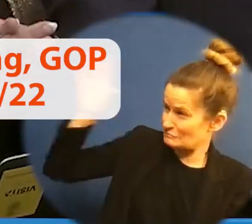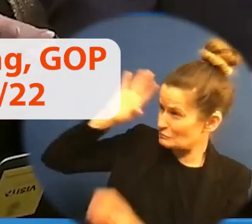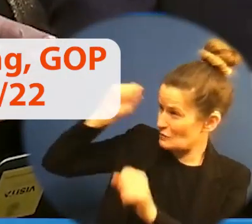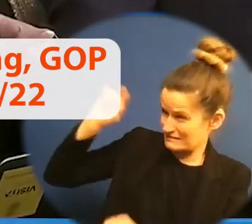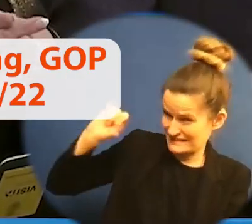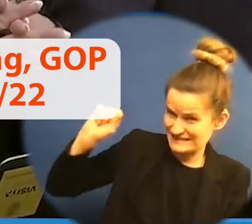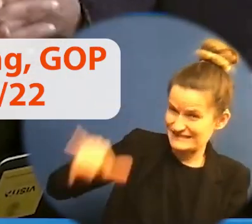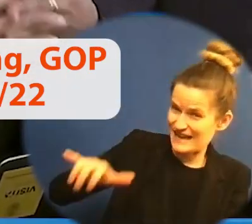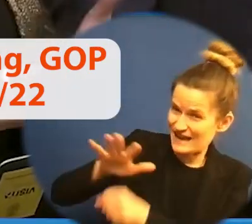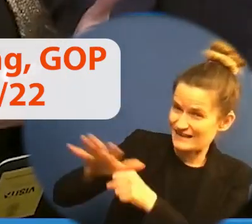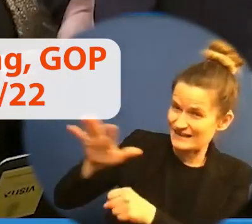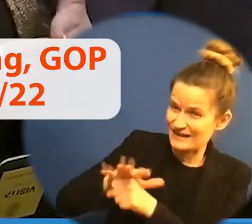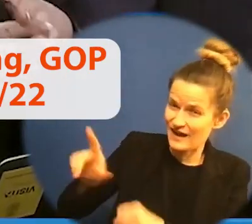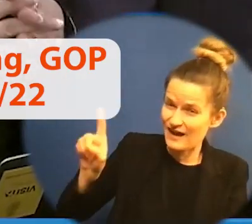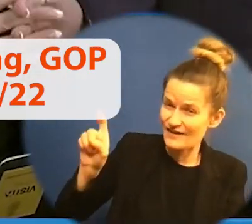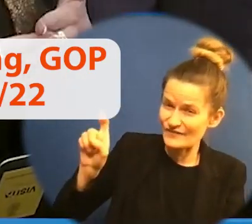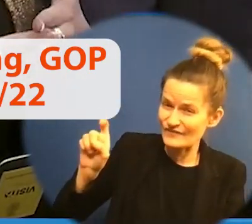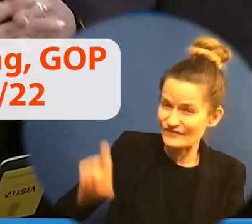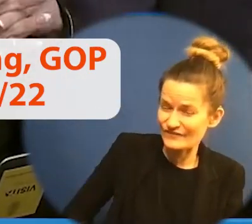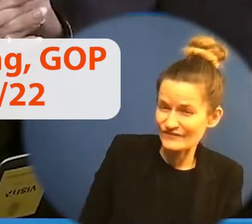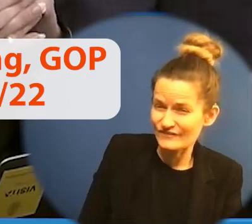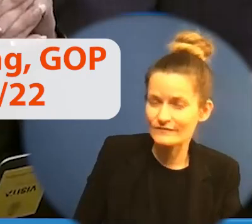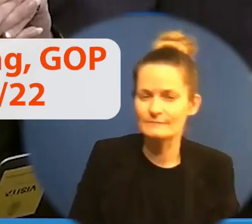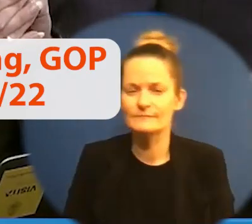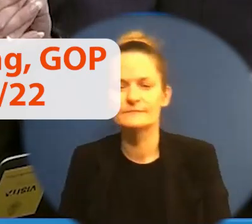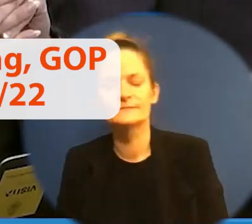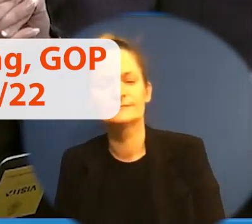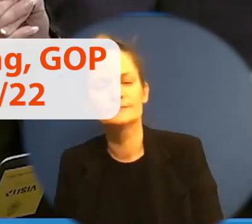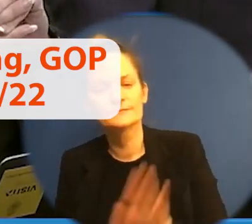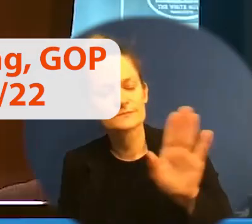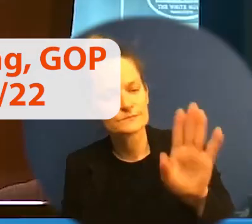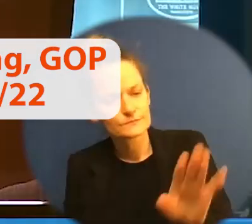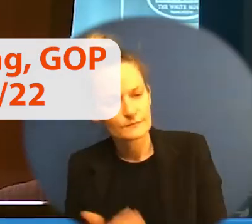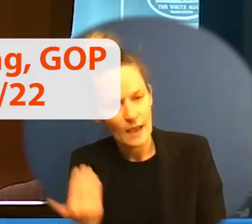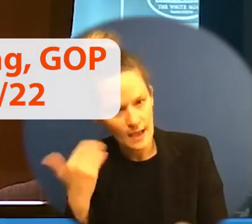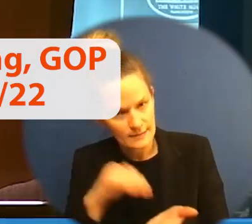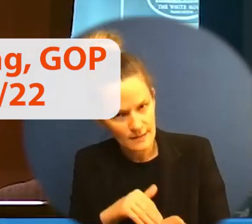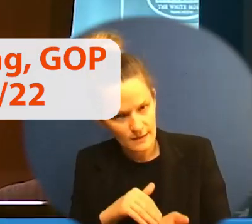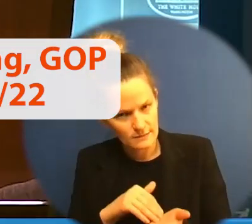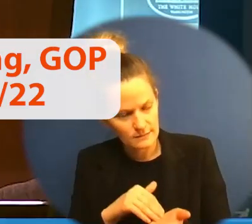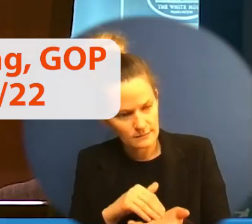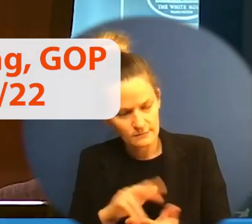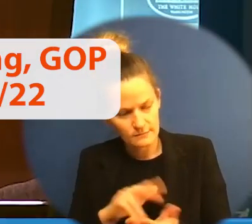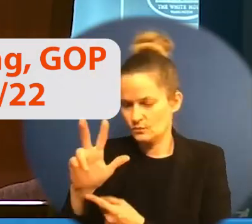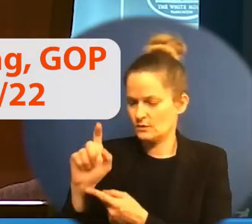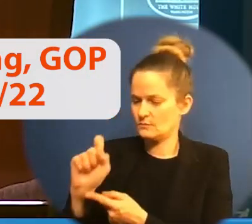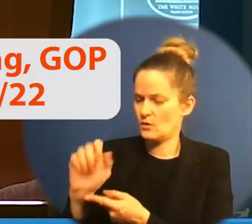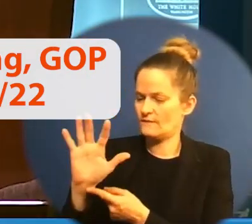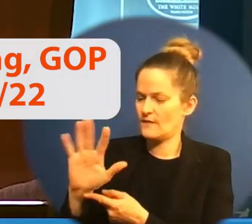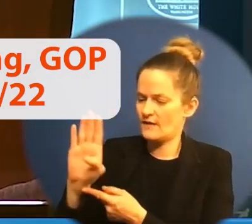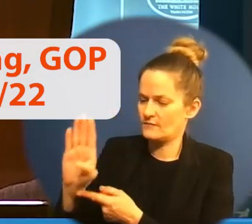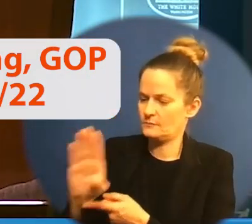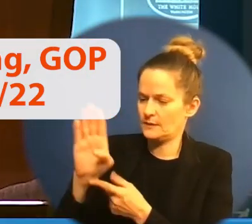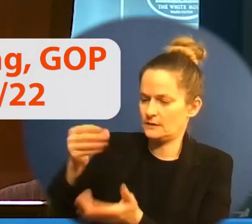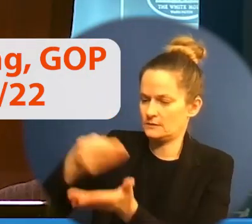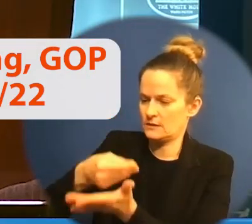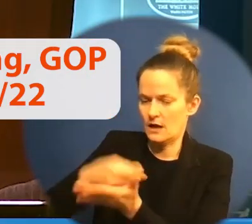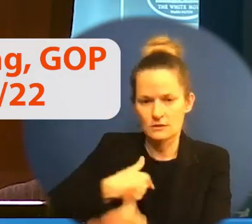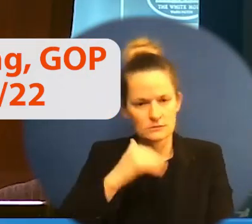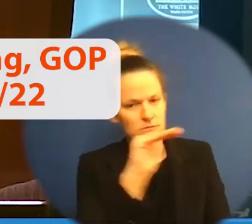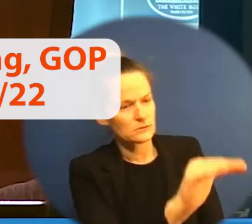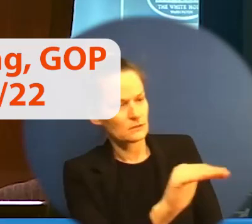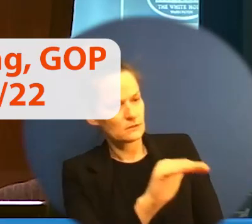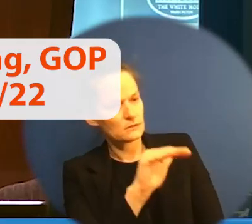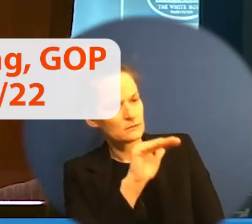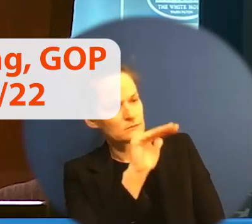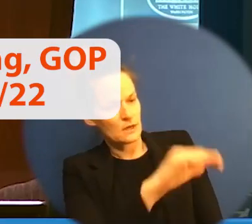is that sufficient? Is it working? I mean, we're asking for $3.5 billion in additional funding to help